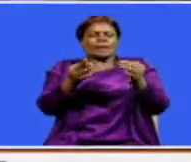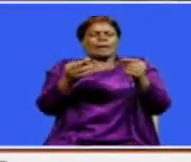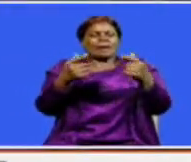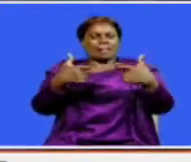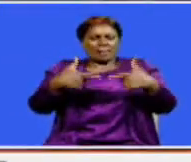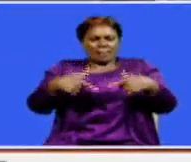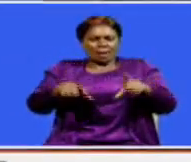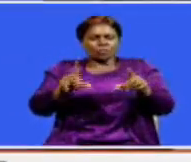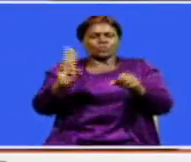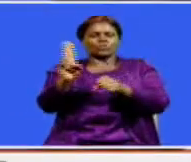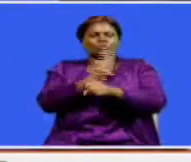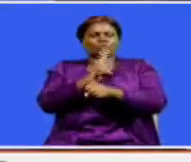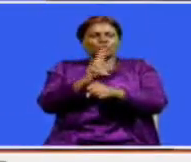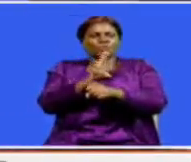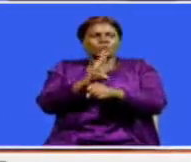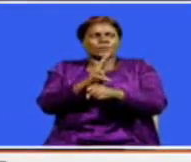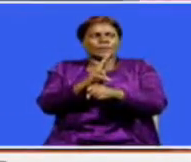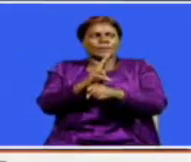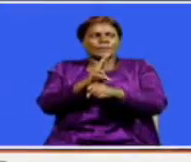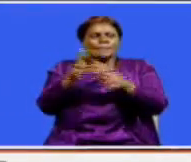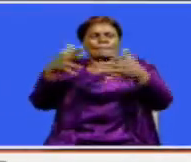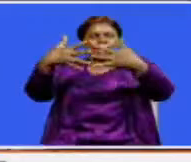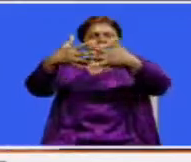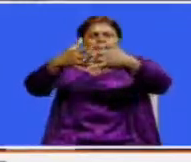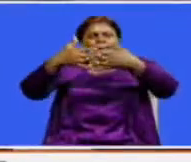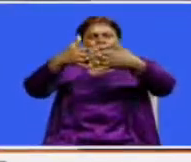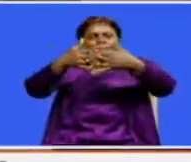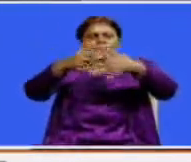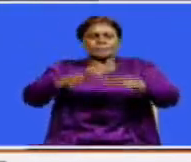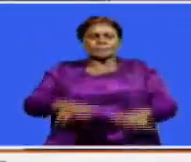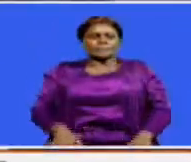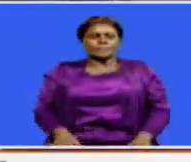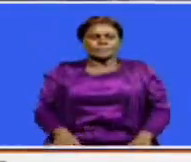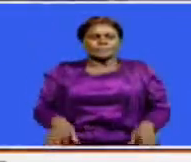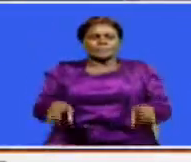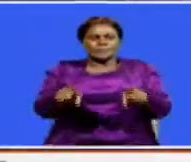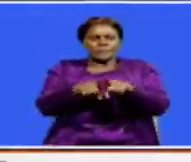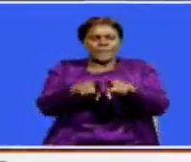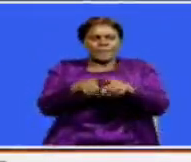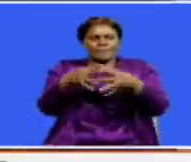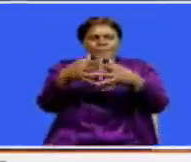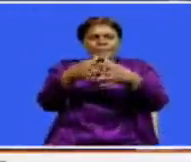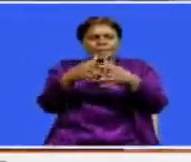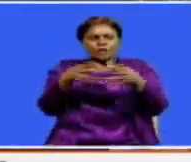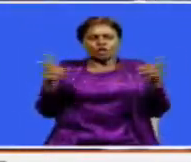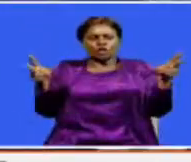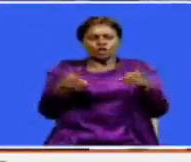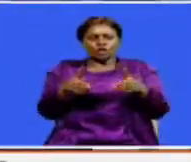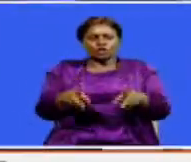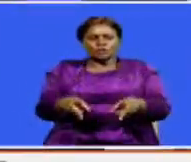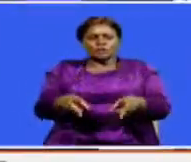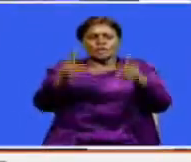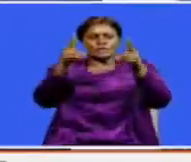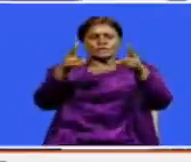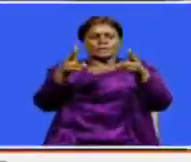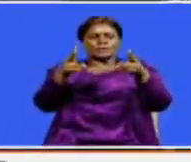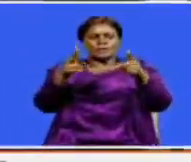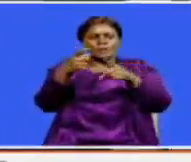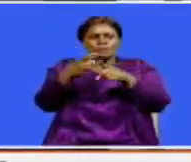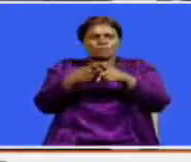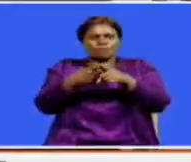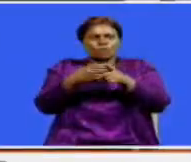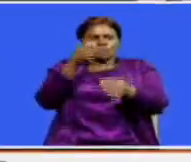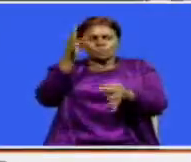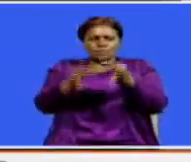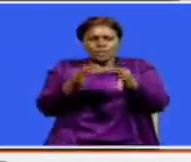staff, prisoners and prison authority are allowed to use it. The said gate serves as a shortcut for court users from the